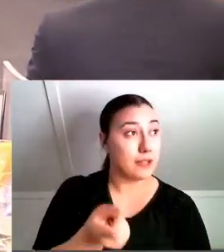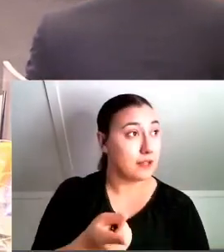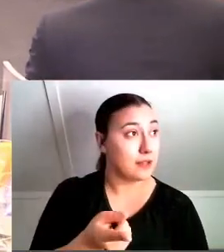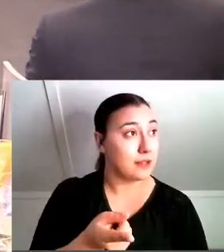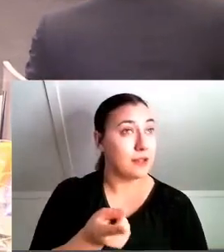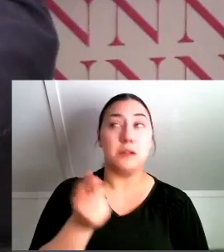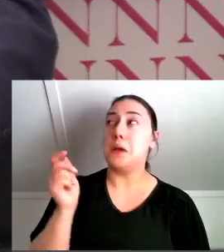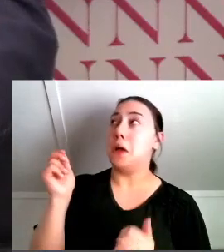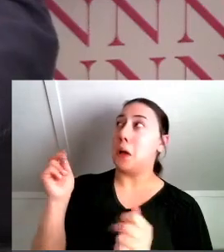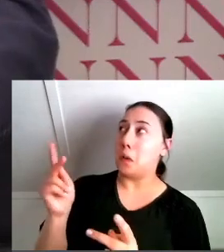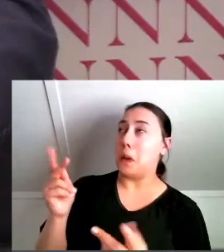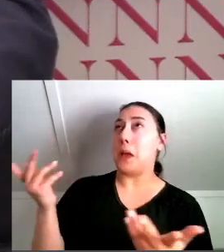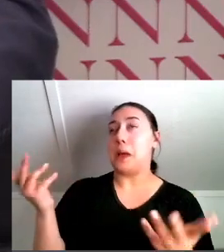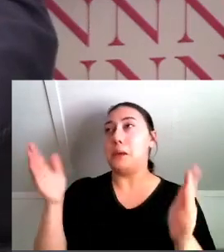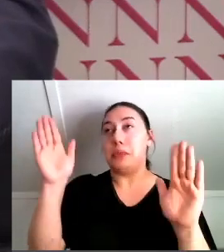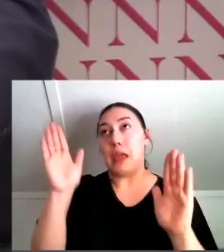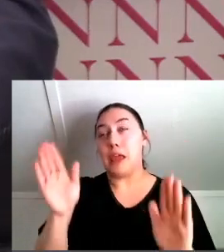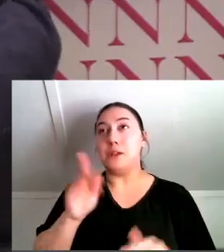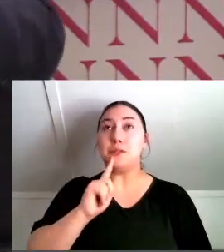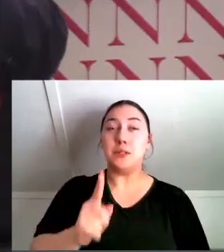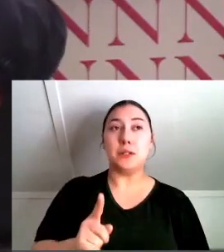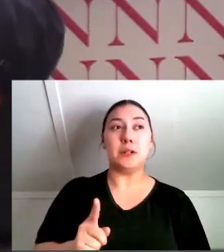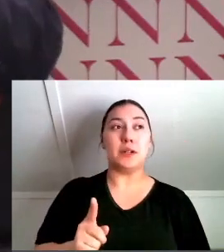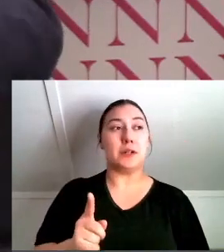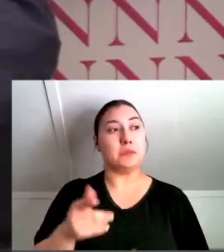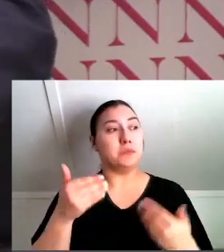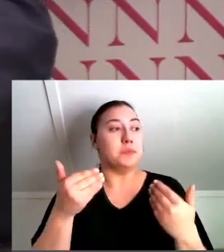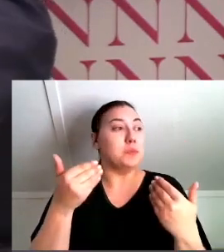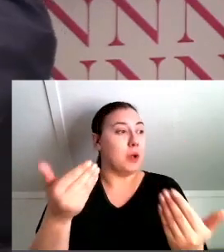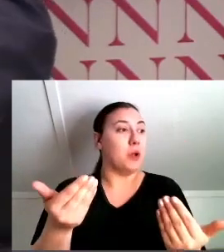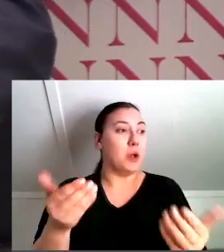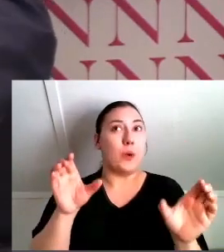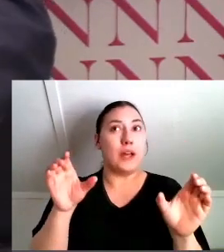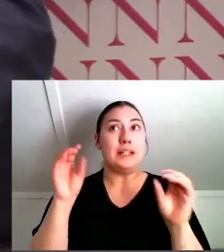okay, thanks. Sure, right? I'm going to teach this class again.